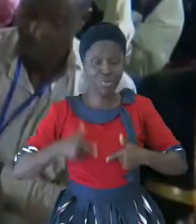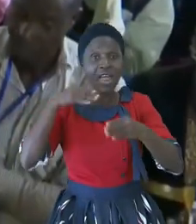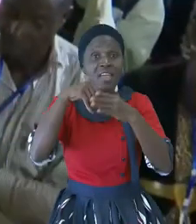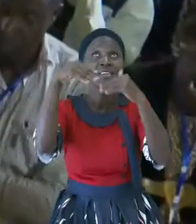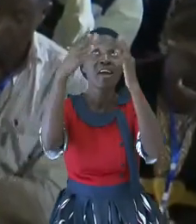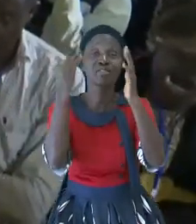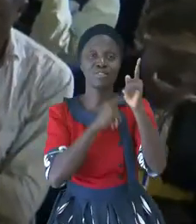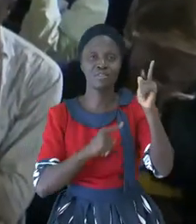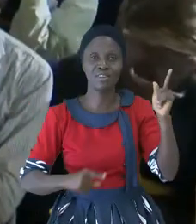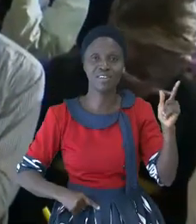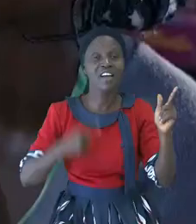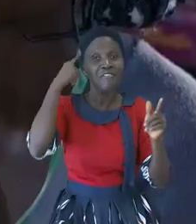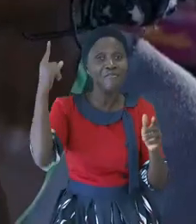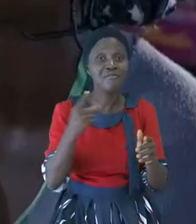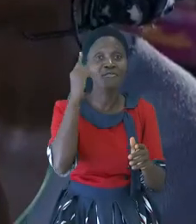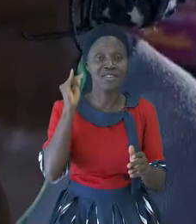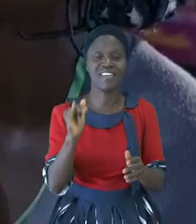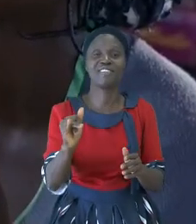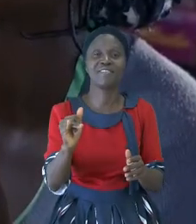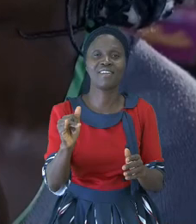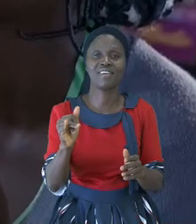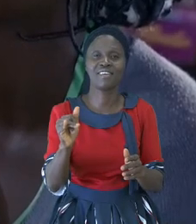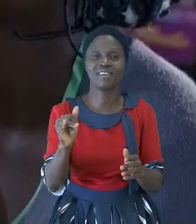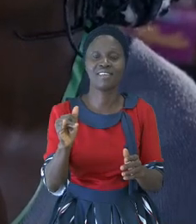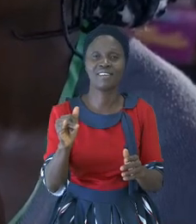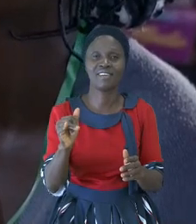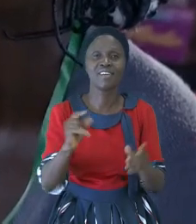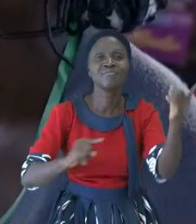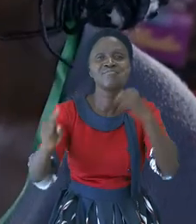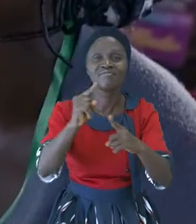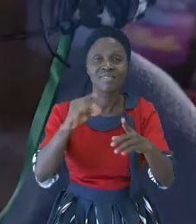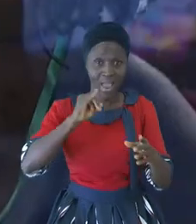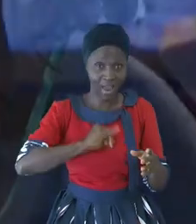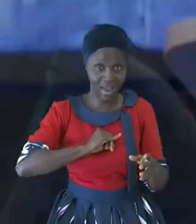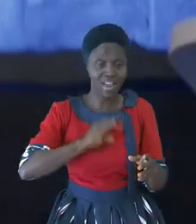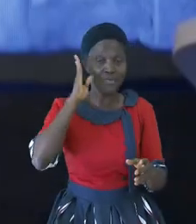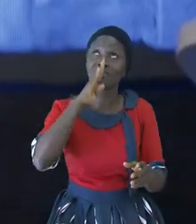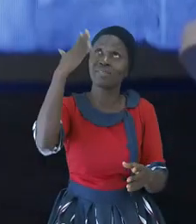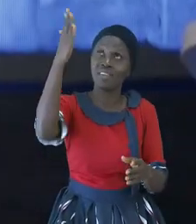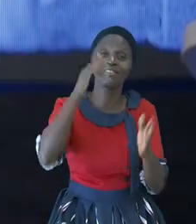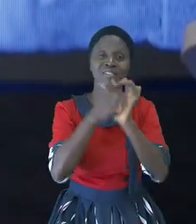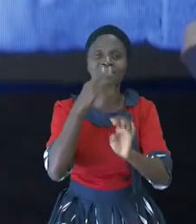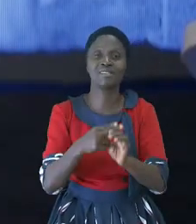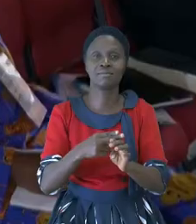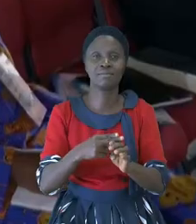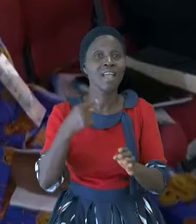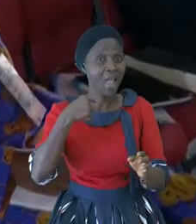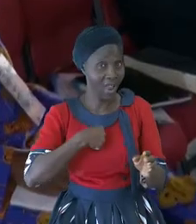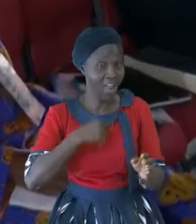Lord forever. I will be there. I will see you